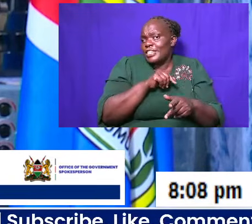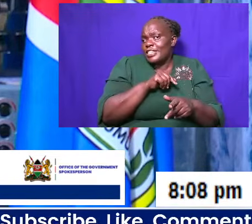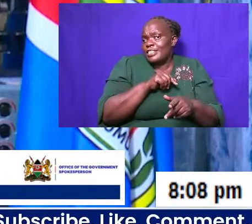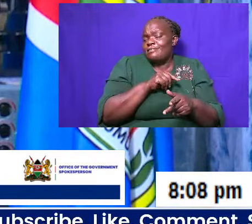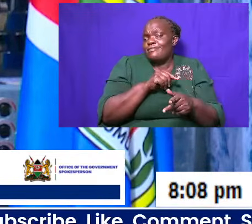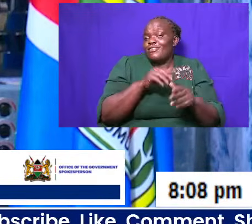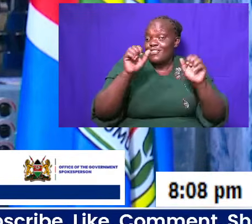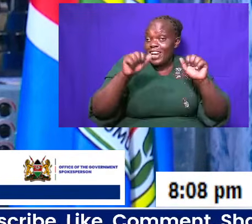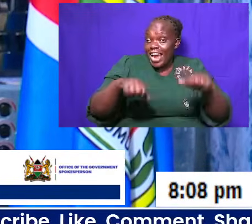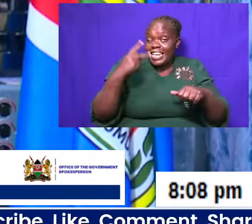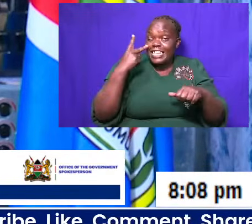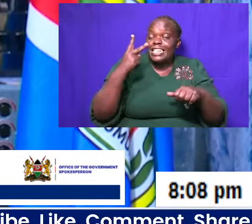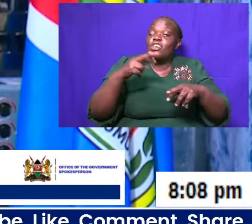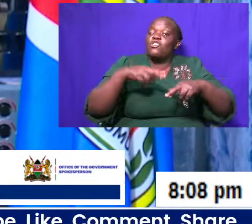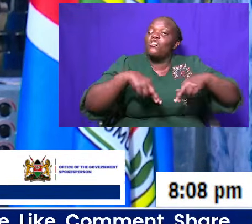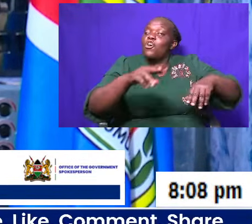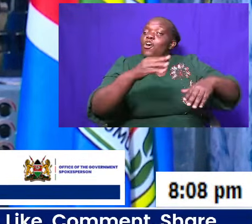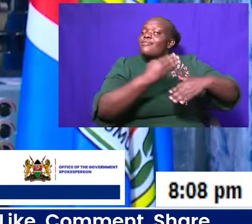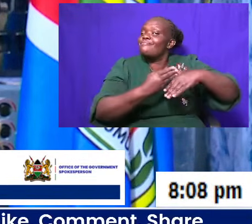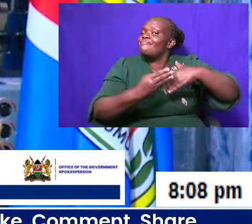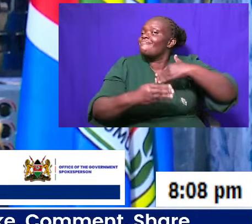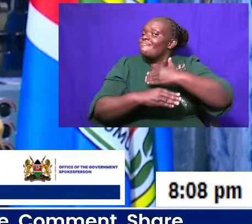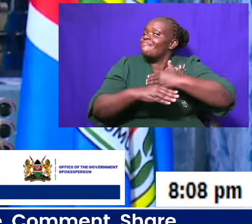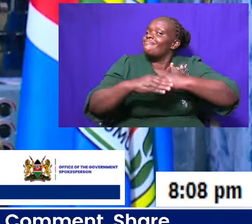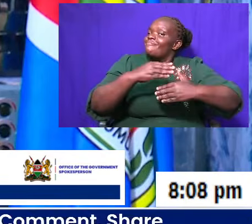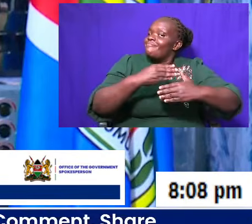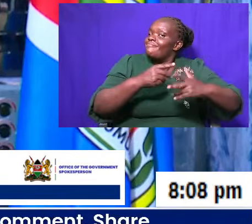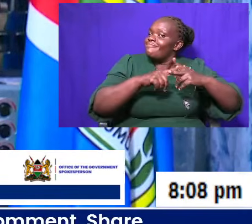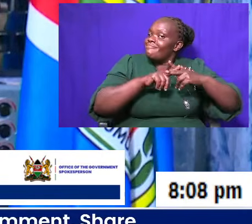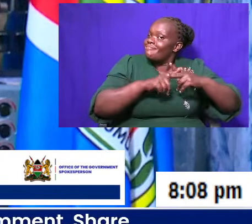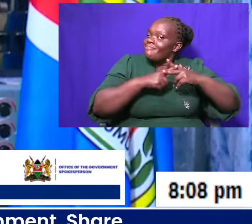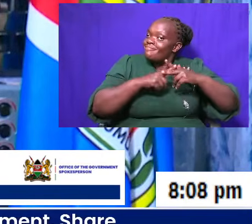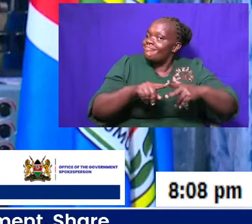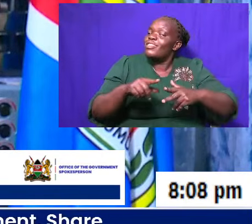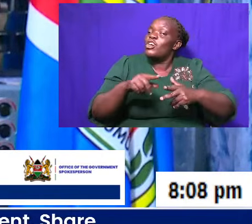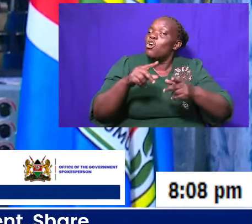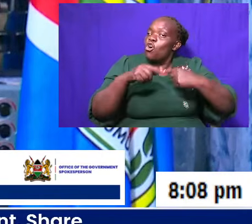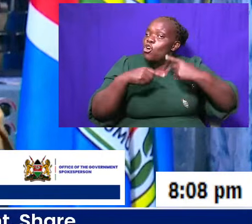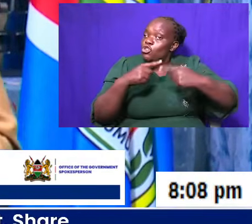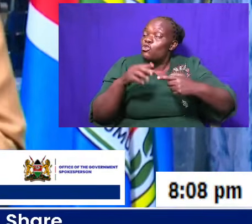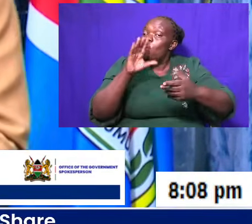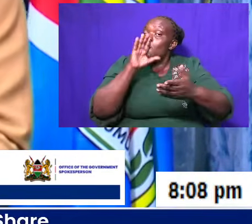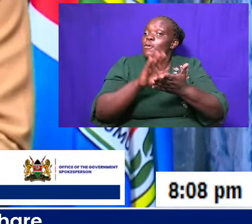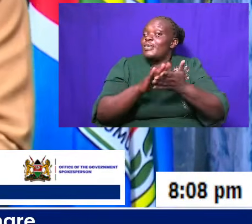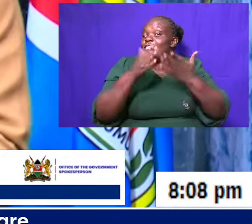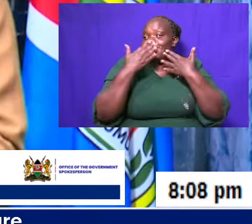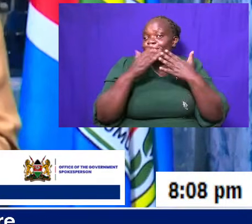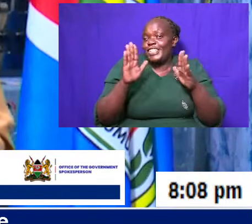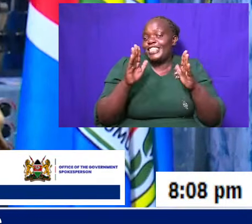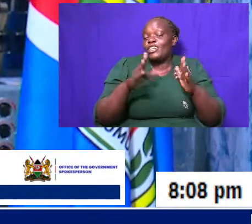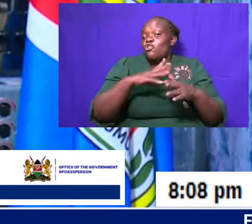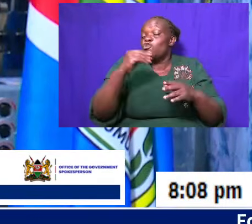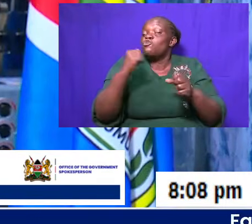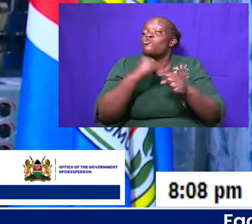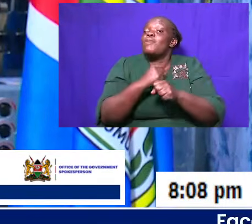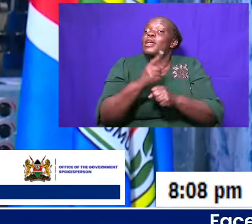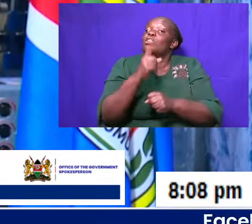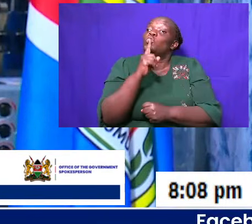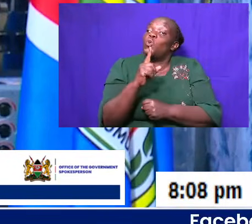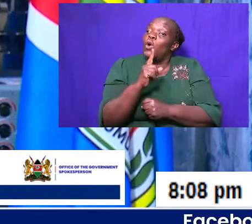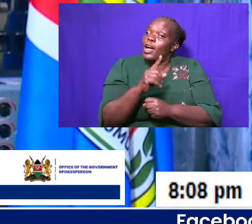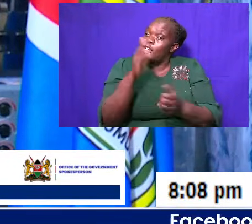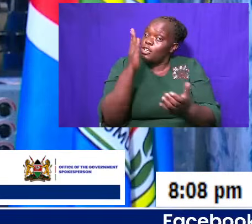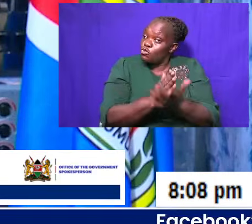can see contractors on the road. Now you can see what we promised as a government, that we are going to make sure